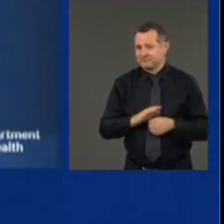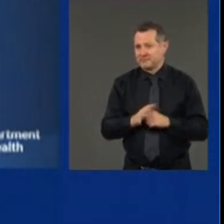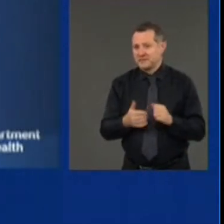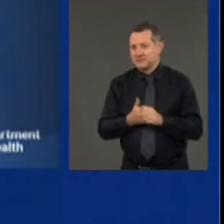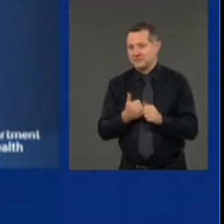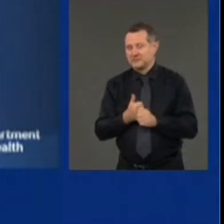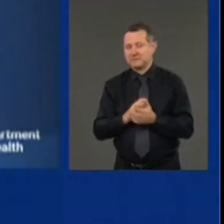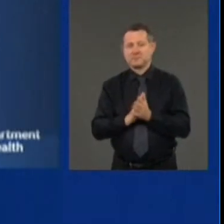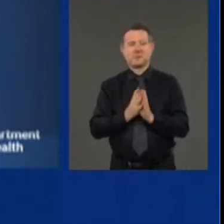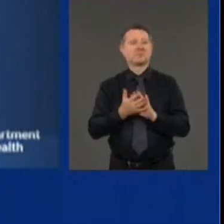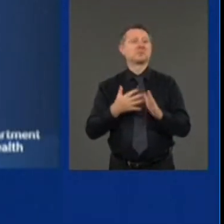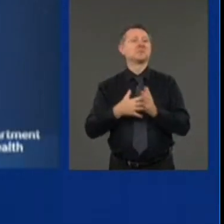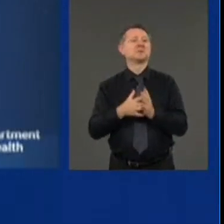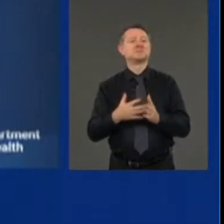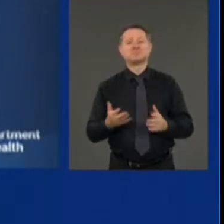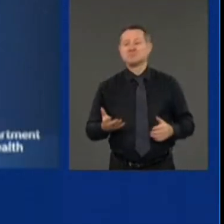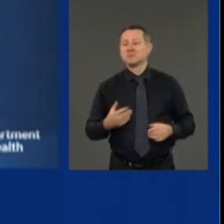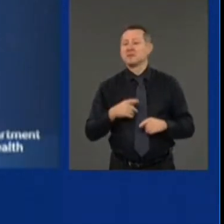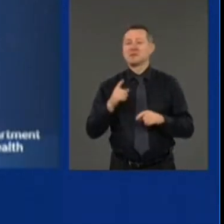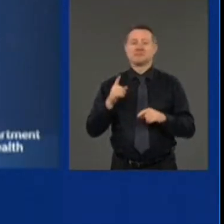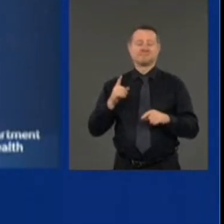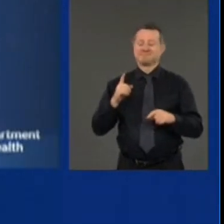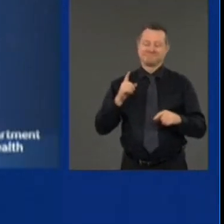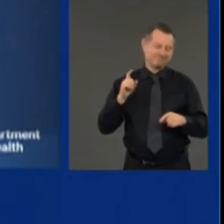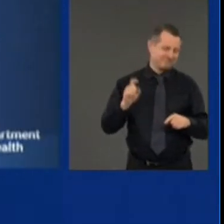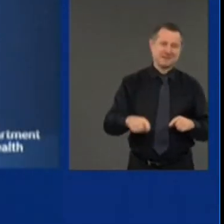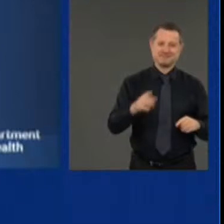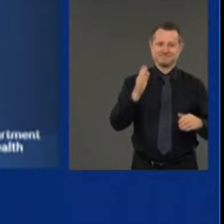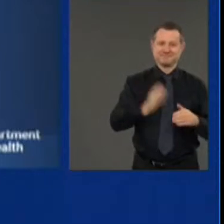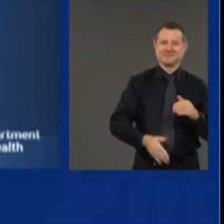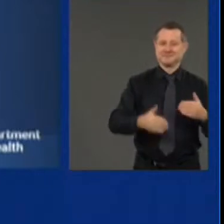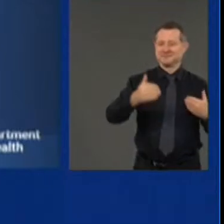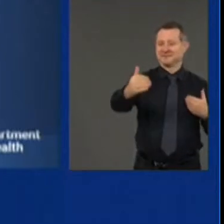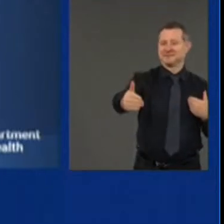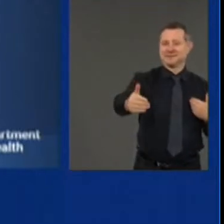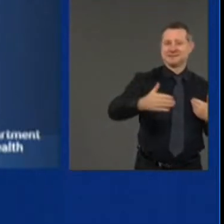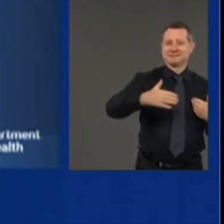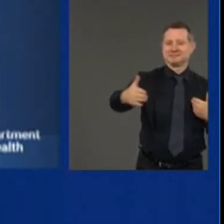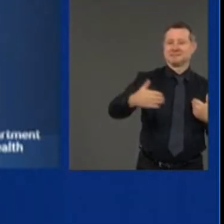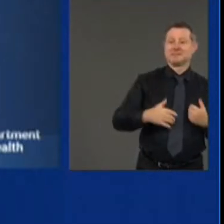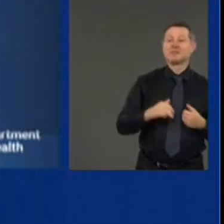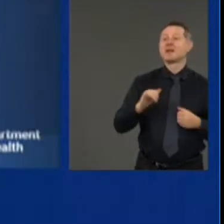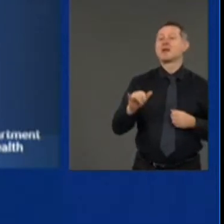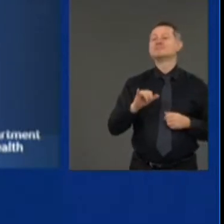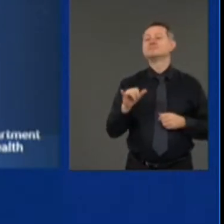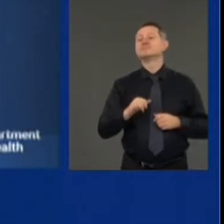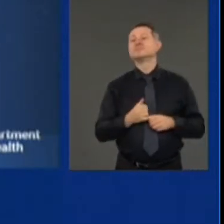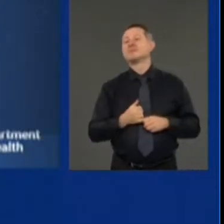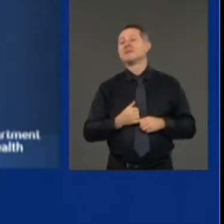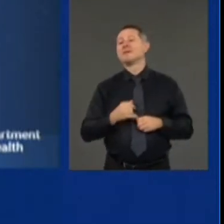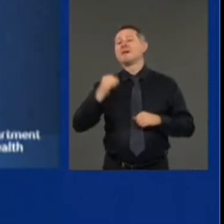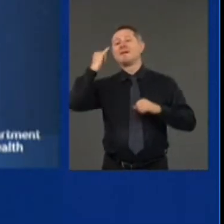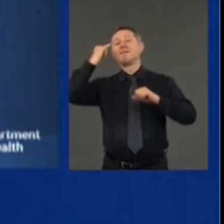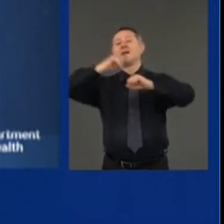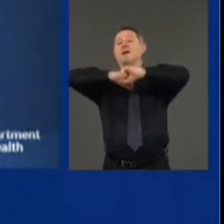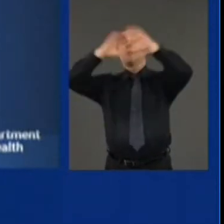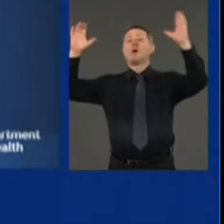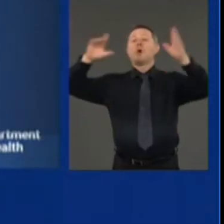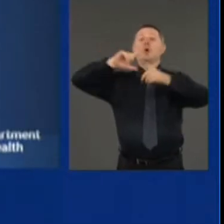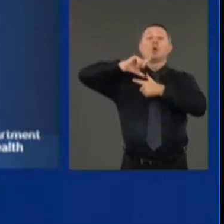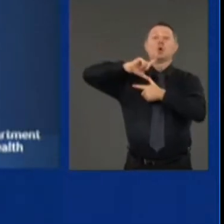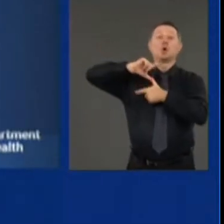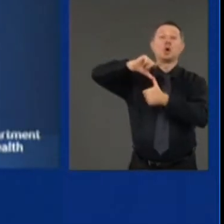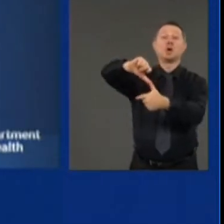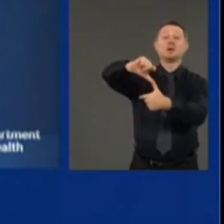their body, and they're left to try and heal. So you can think about it as if it were a tornado, right? A tornado comes through, it does its damage,